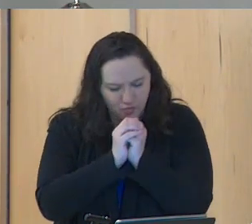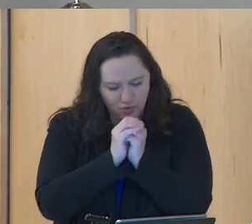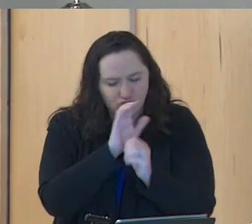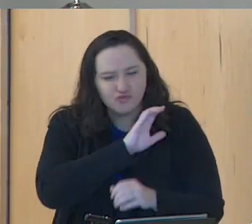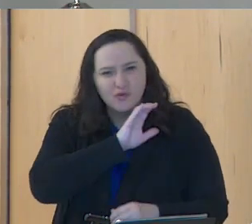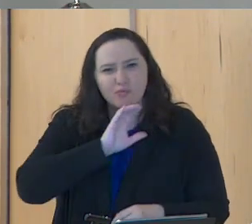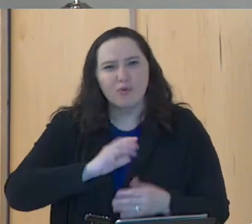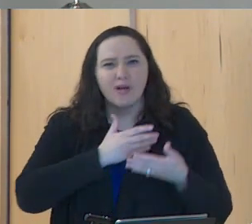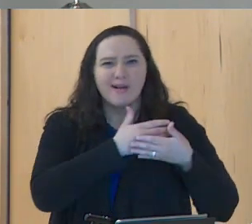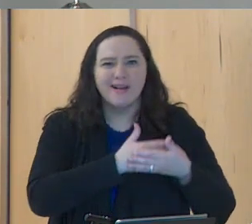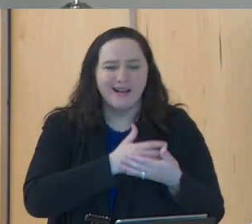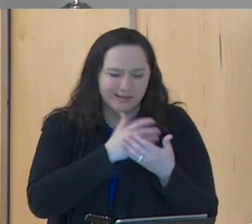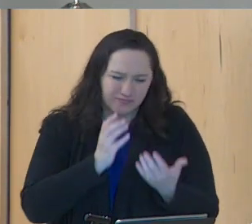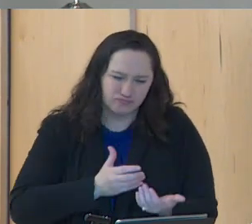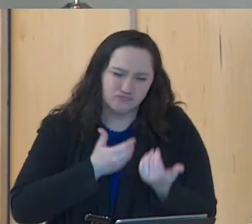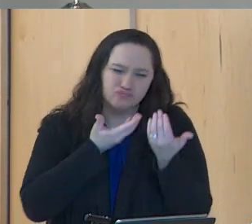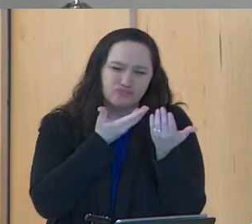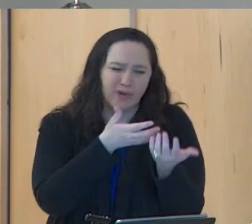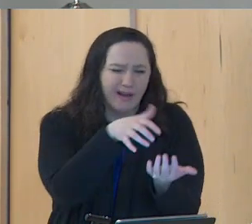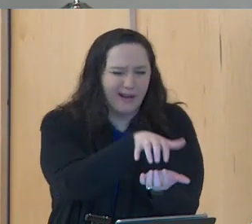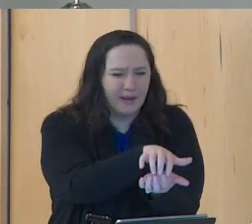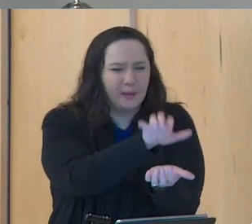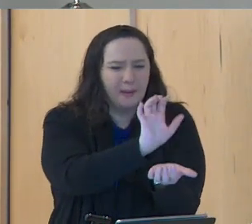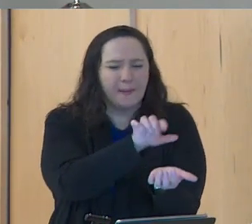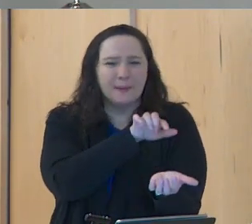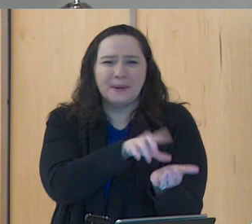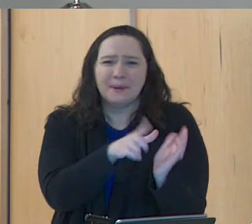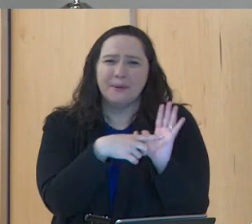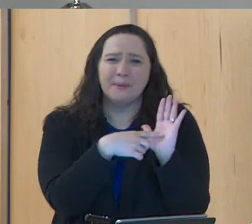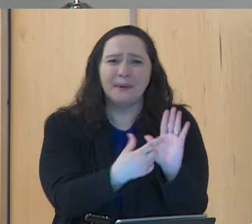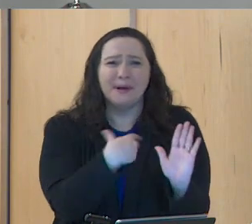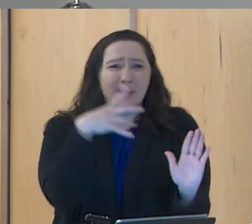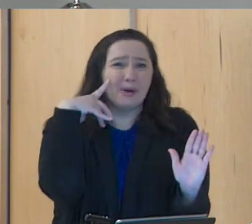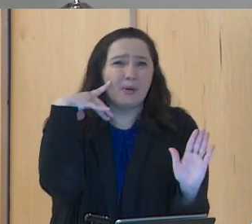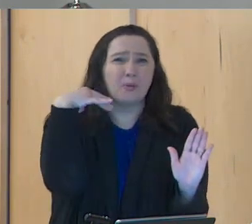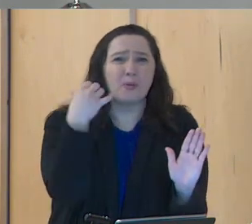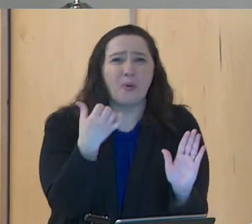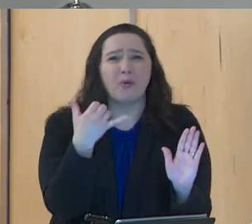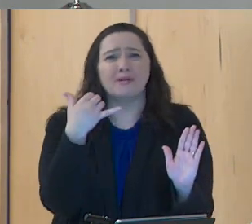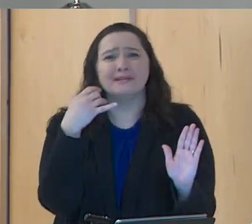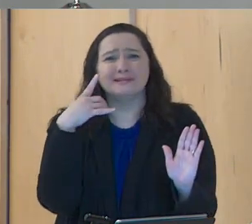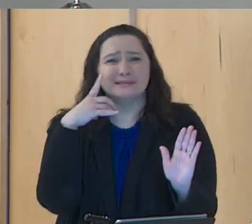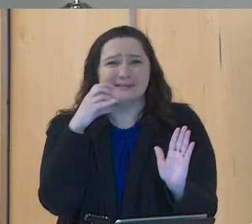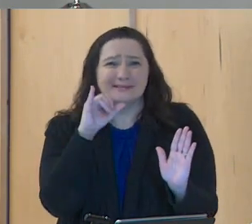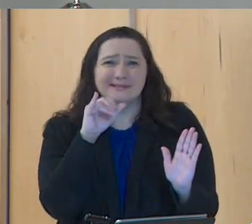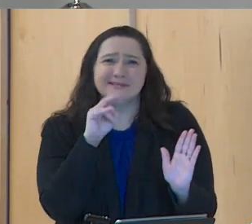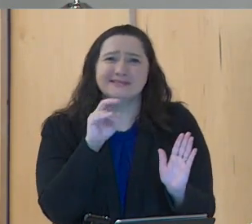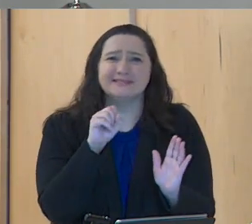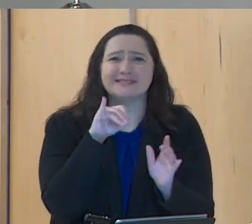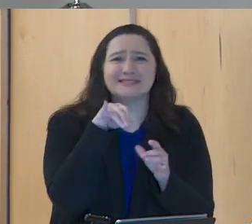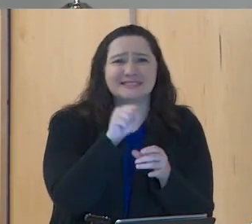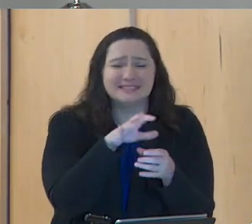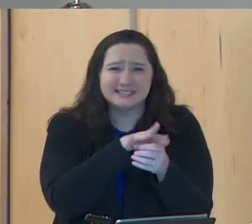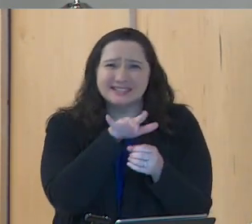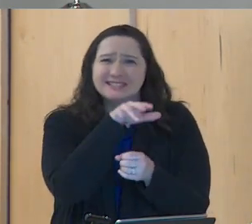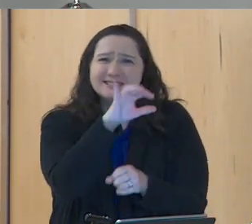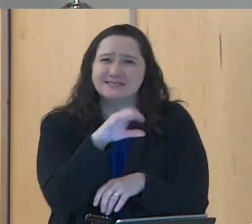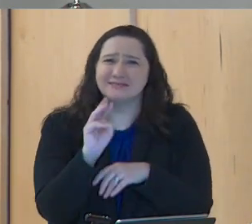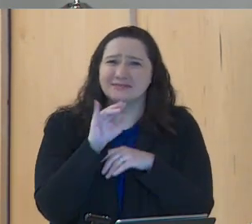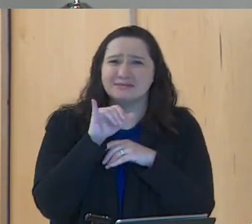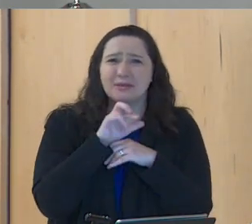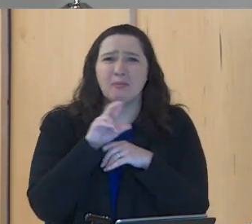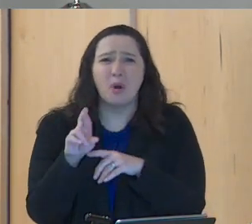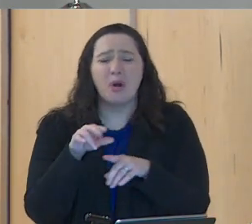they generously laid before him their treasures of gold and incense and myrrh. And we think of Mary